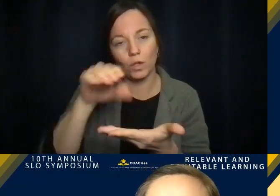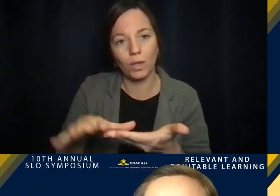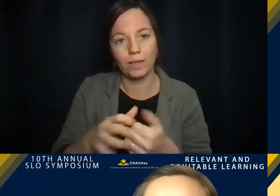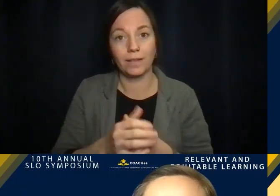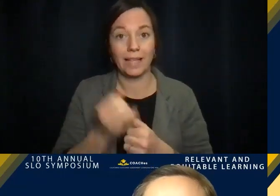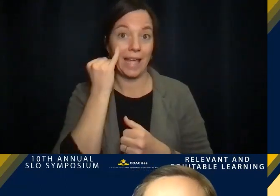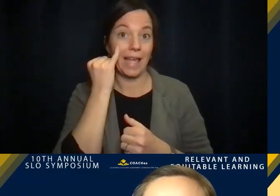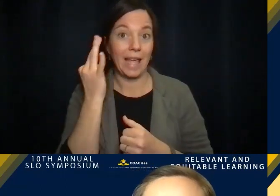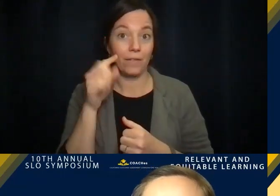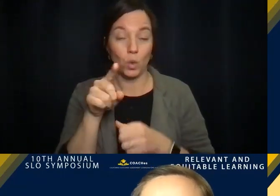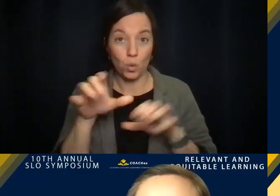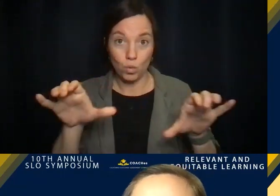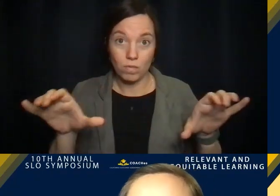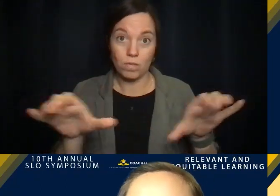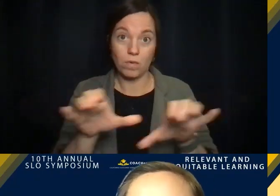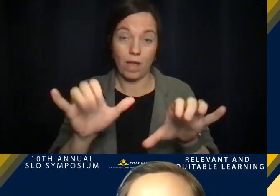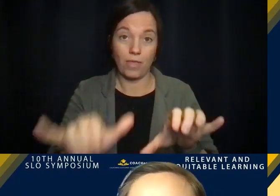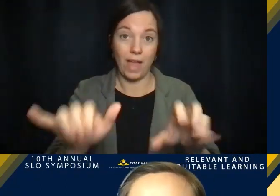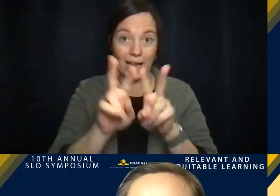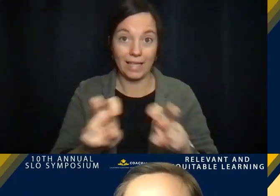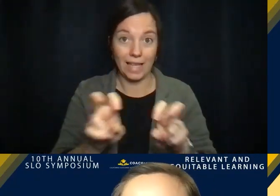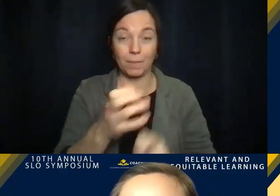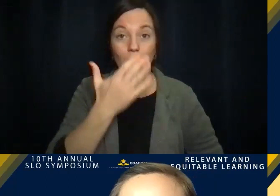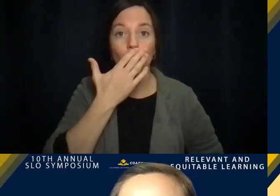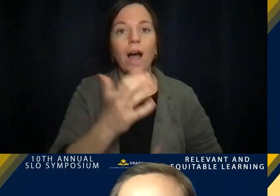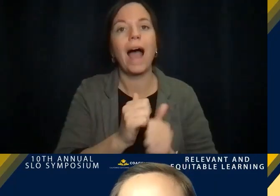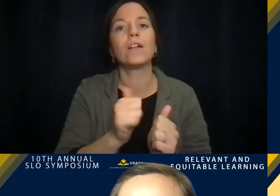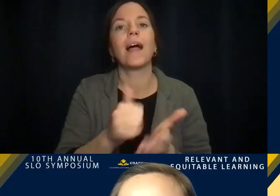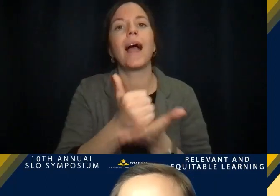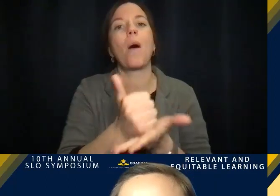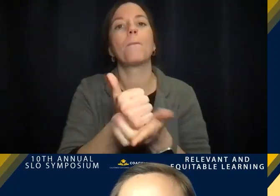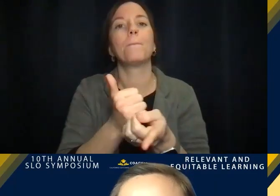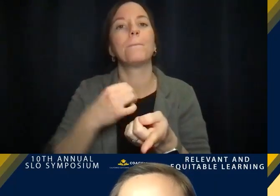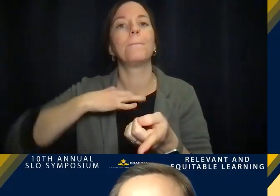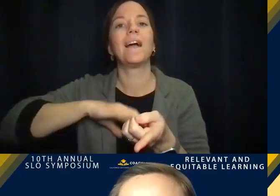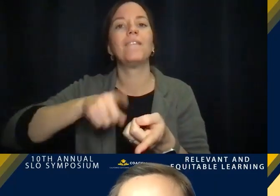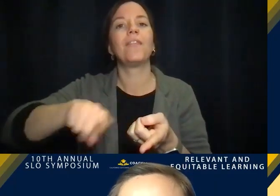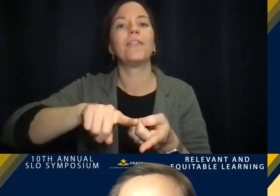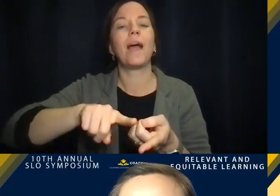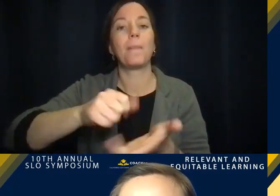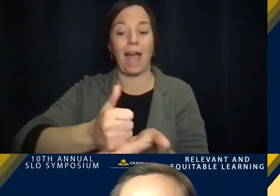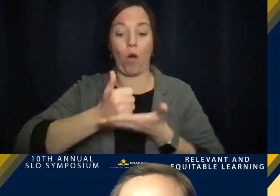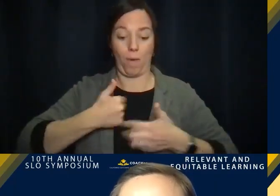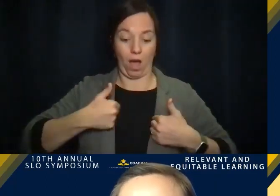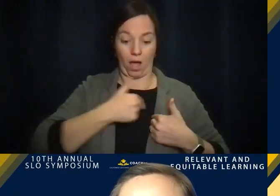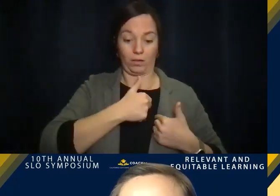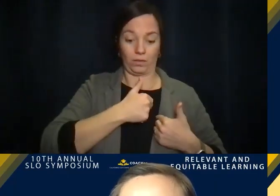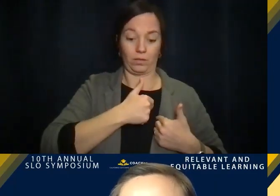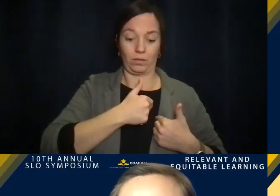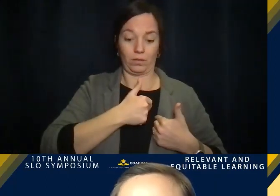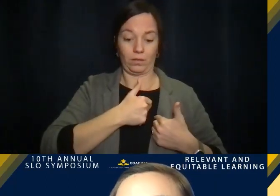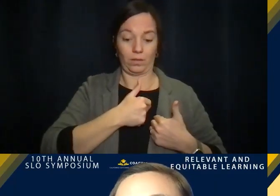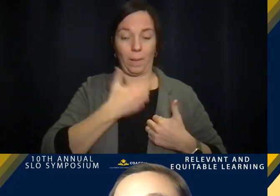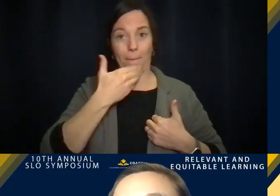do assessment well, how does that help our students? How does that help us serve our students? And